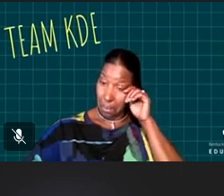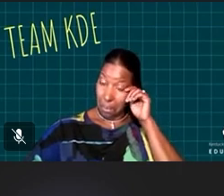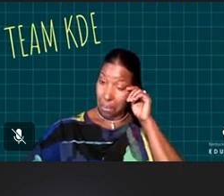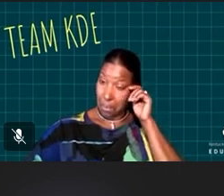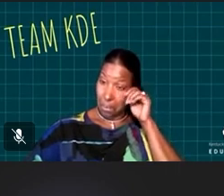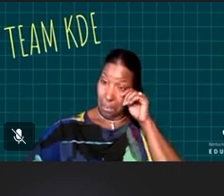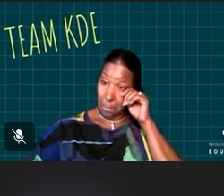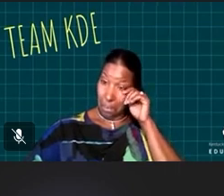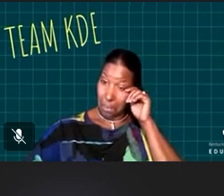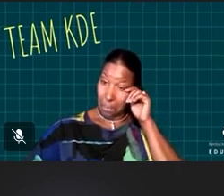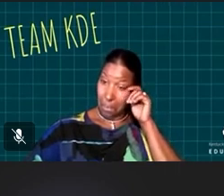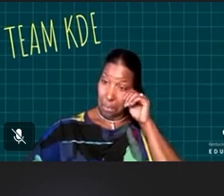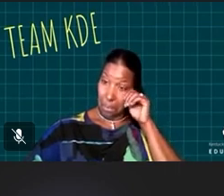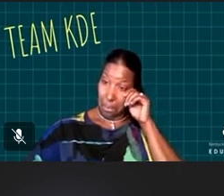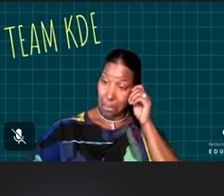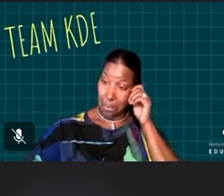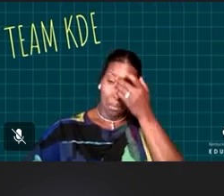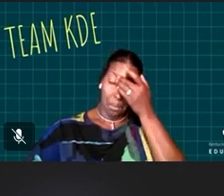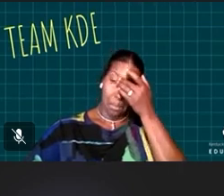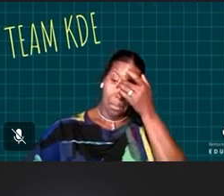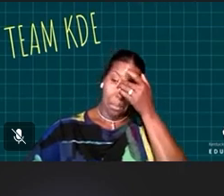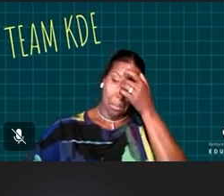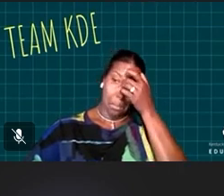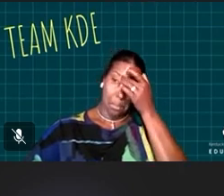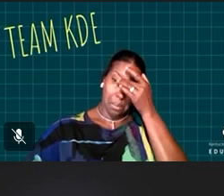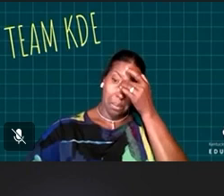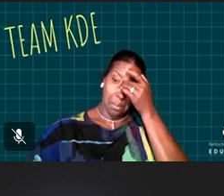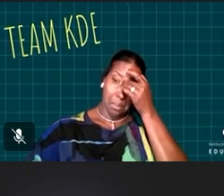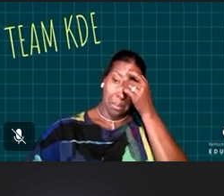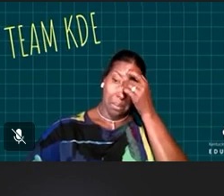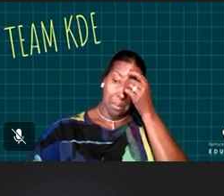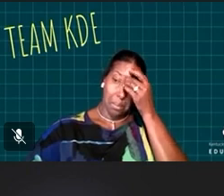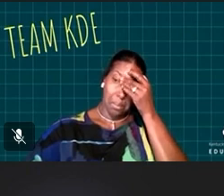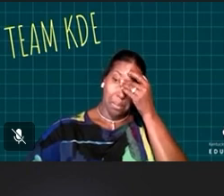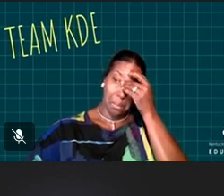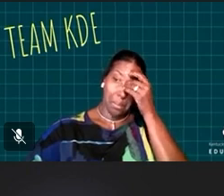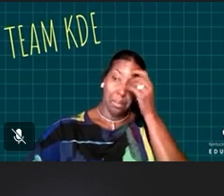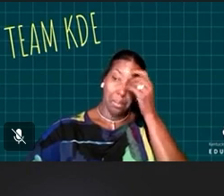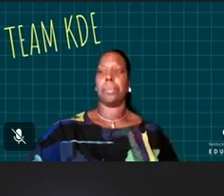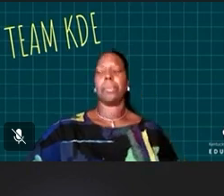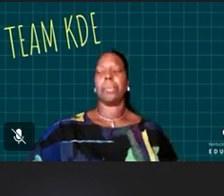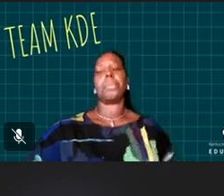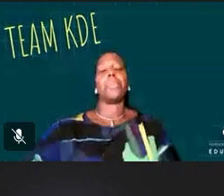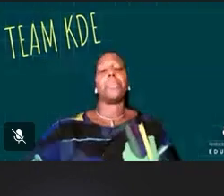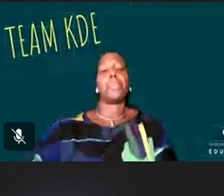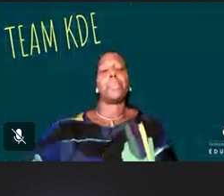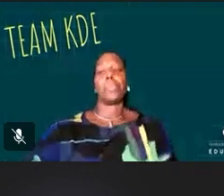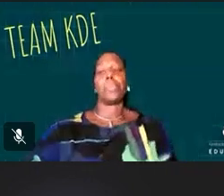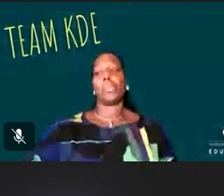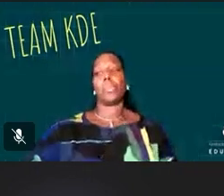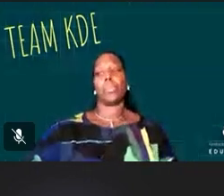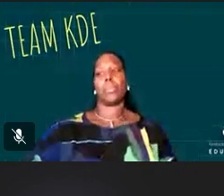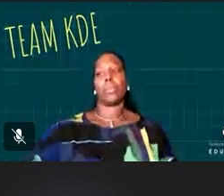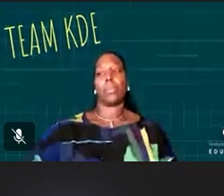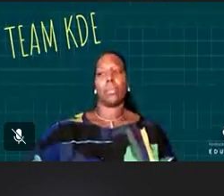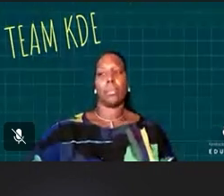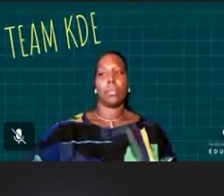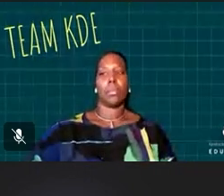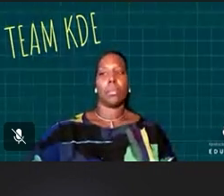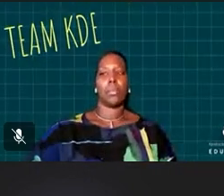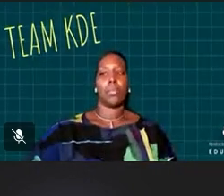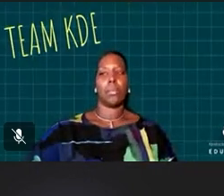really happens. I had a district that was wanting dark fiber, and they knew that they had not factored in